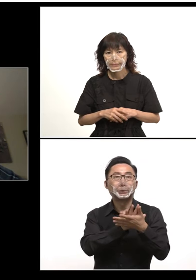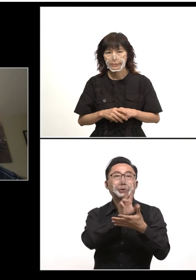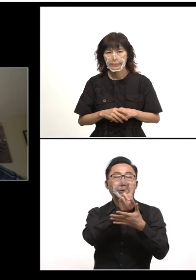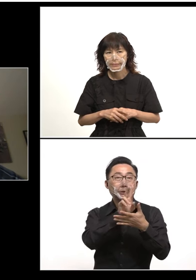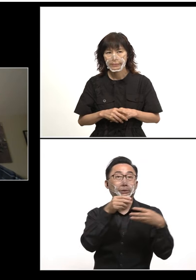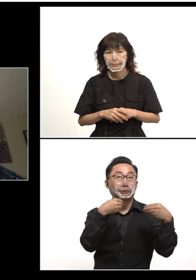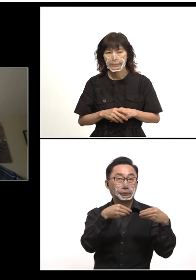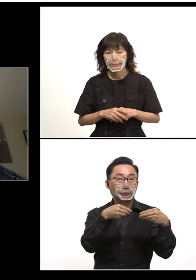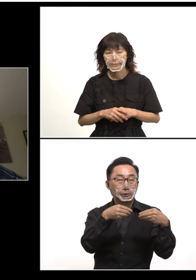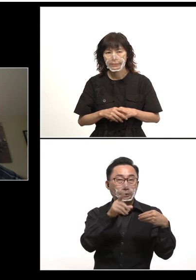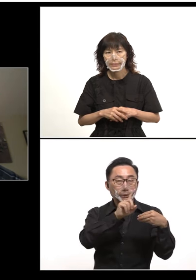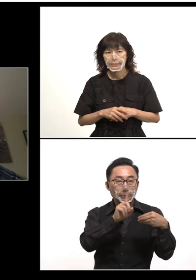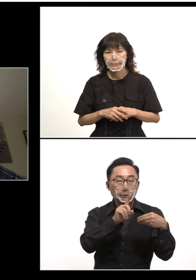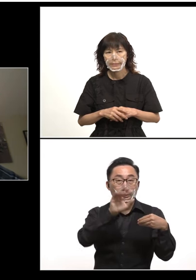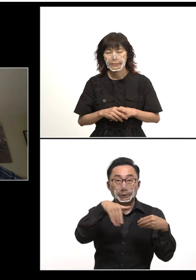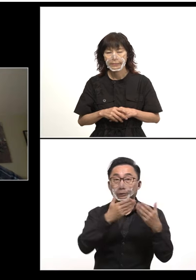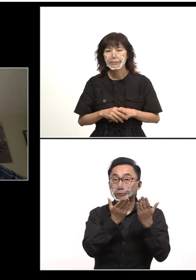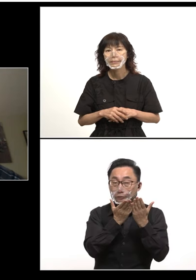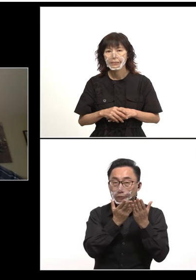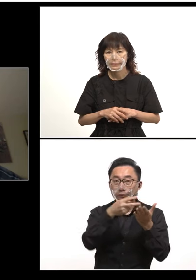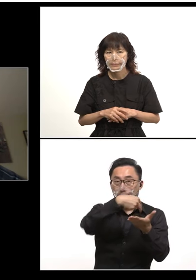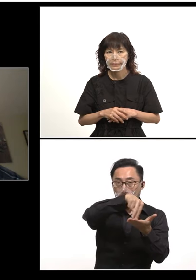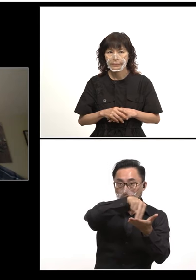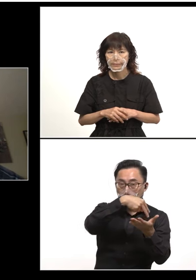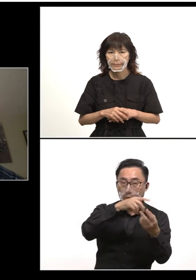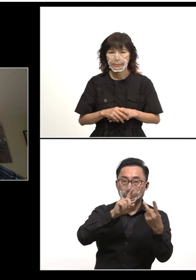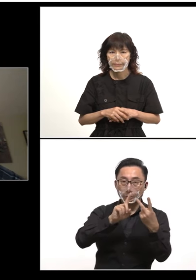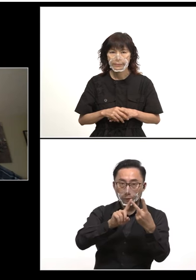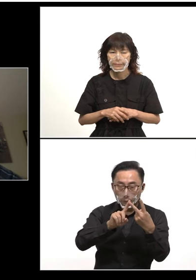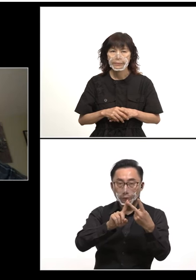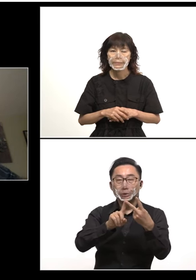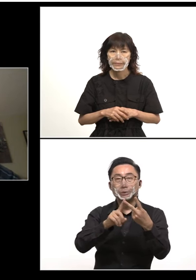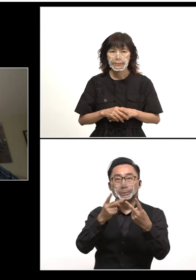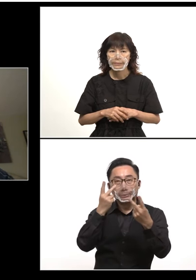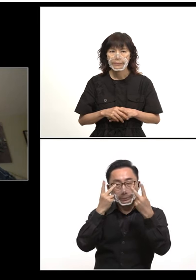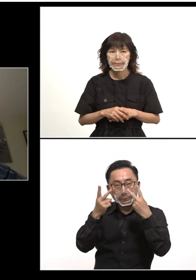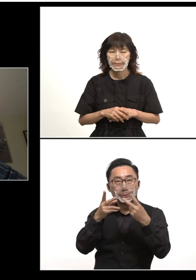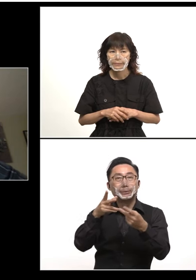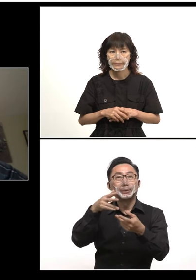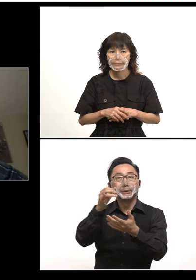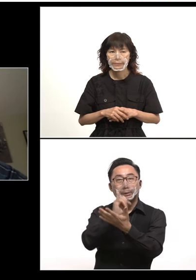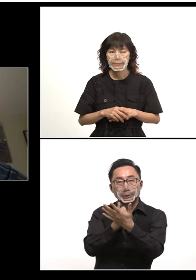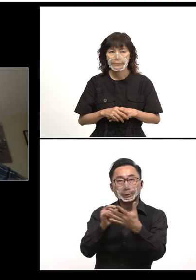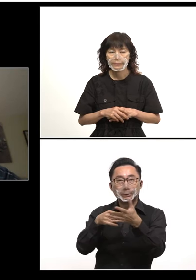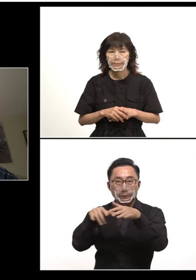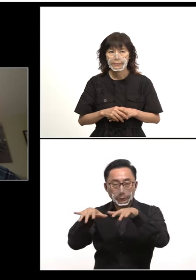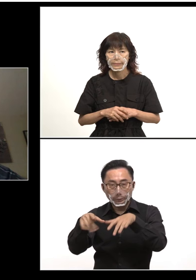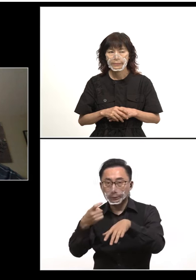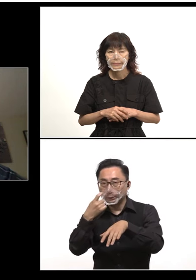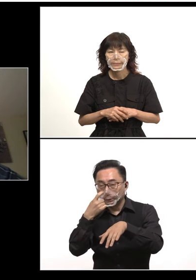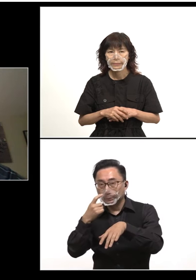performance. They also have modules in visual art. They have modules in computers, English, Khmer language, reading and